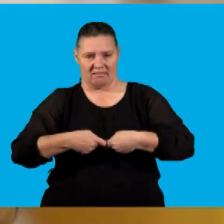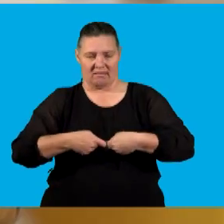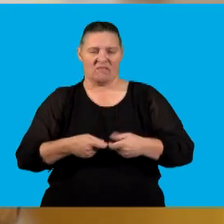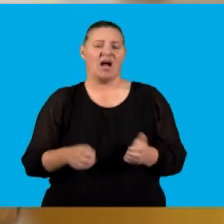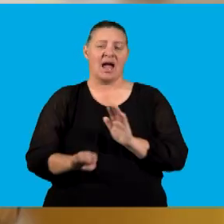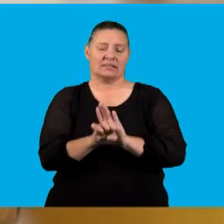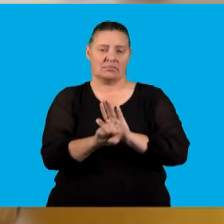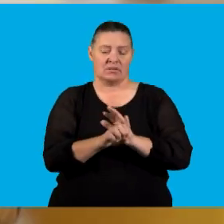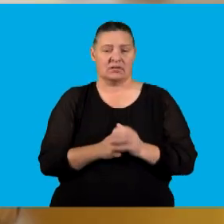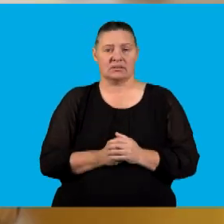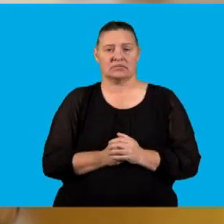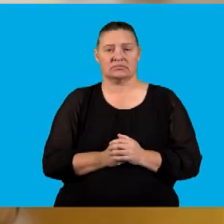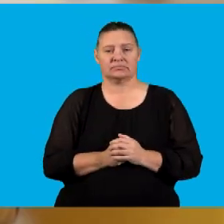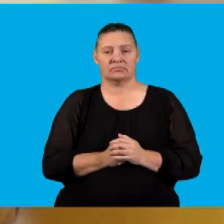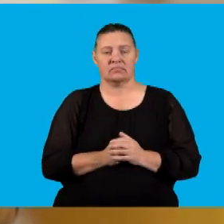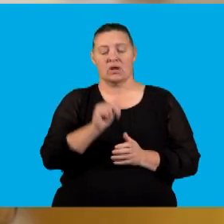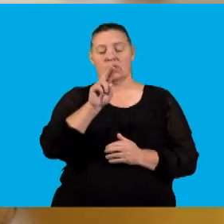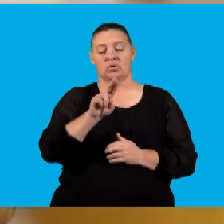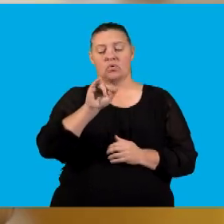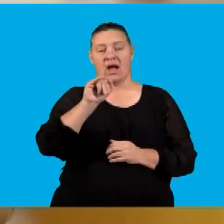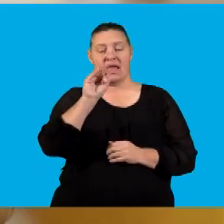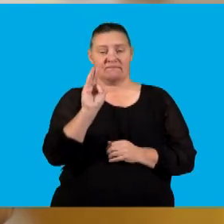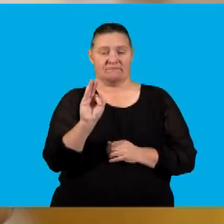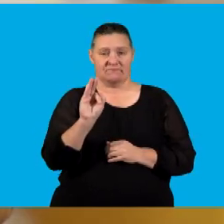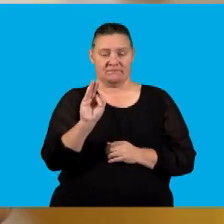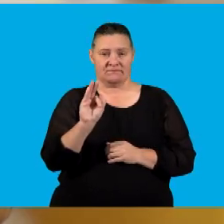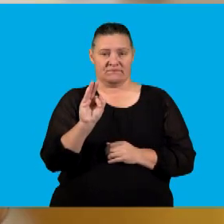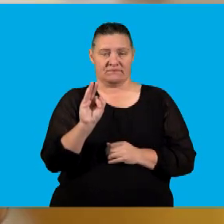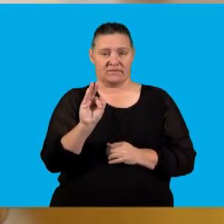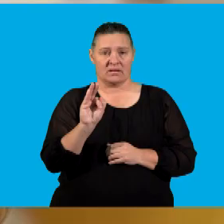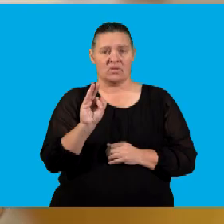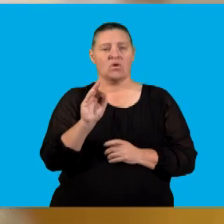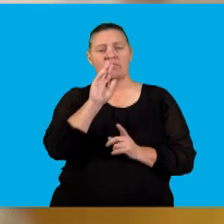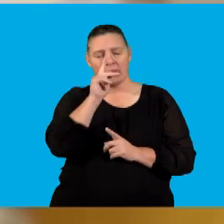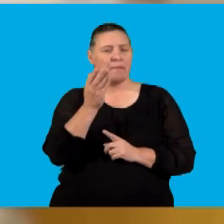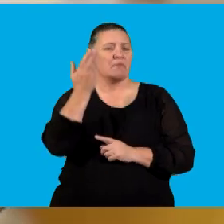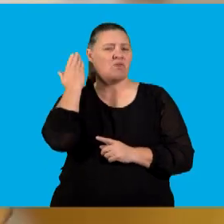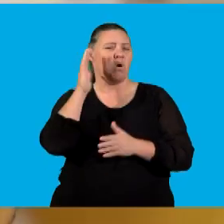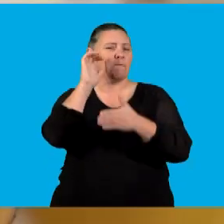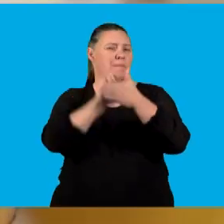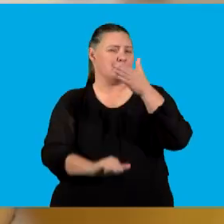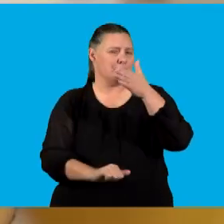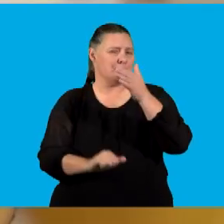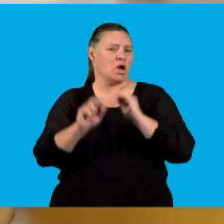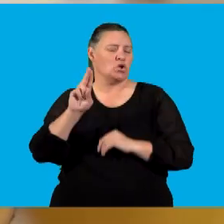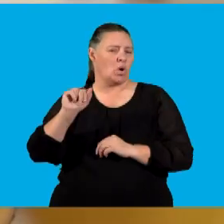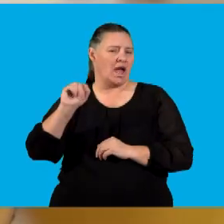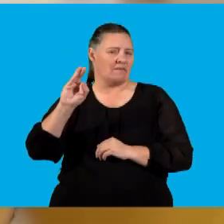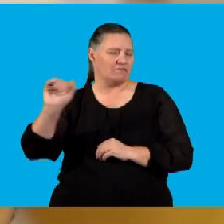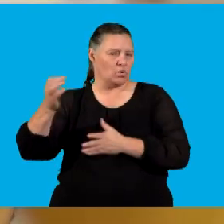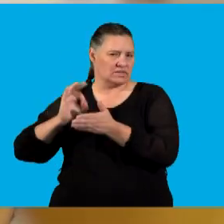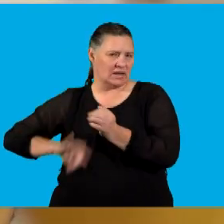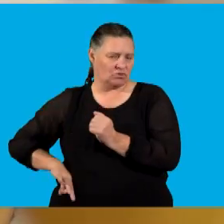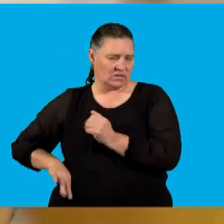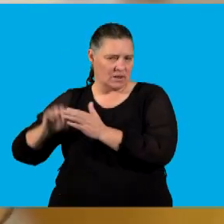instance, the Unemployment Insurance Fund. Remember, we dealt with a deduction of the Unemployment